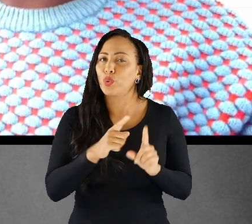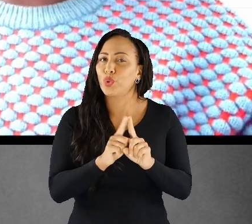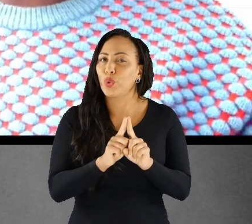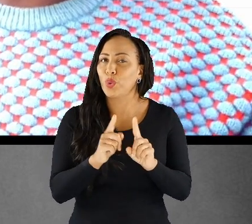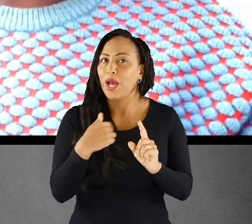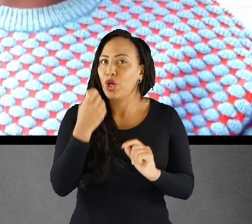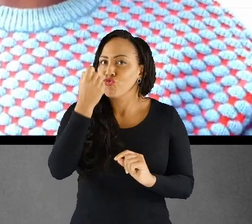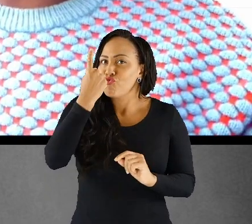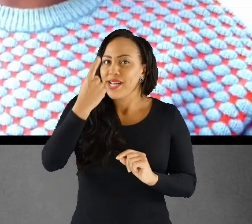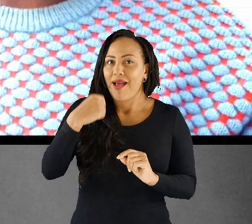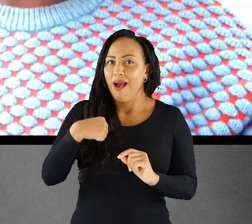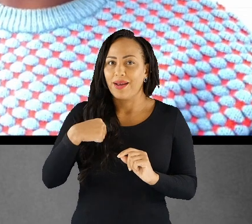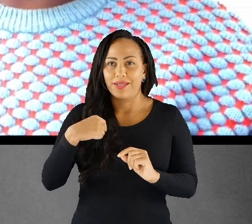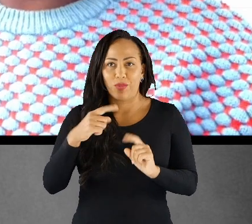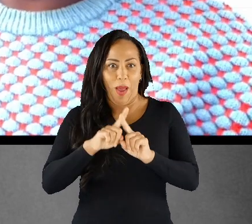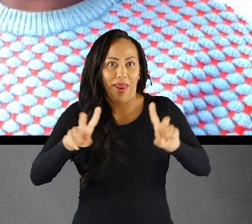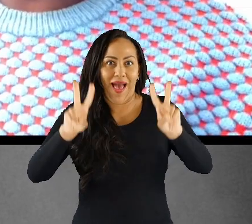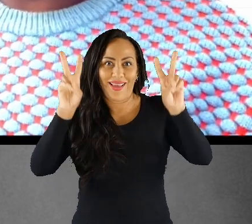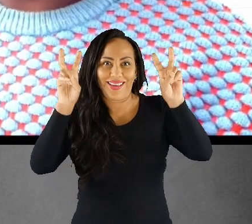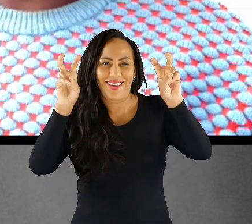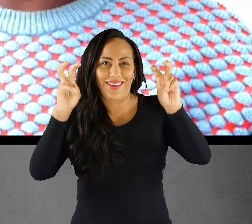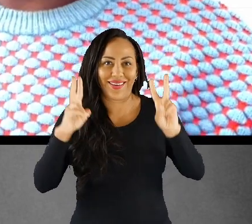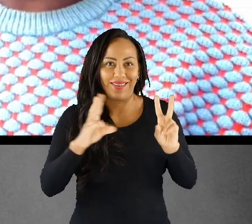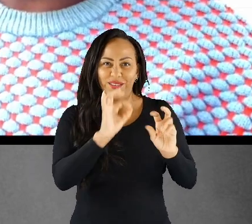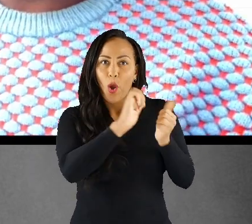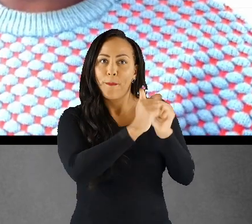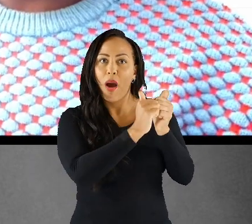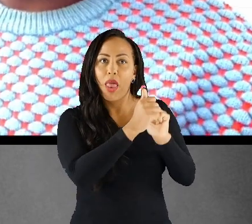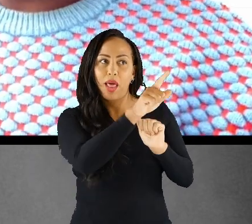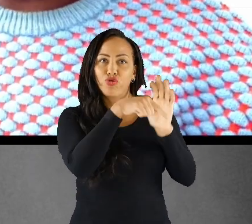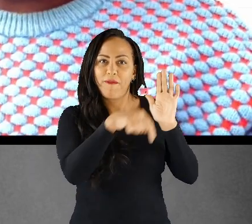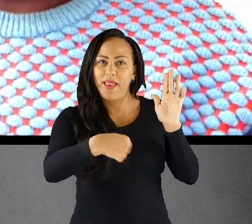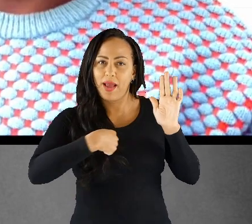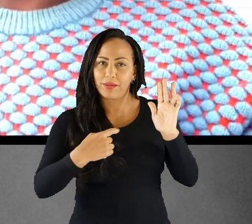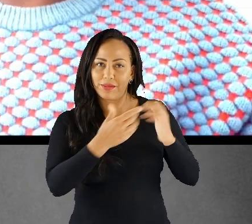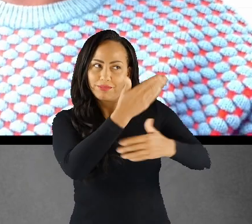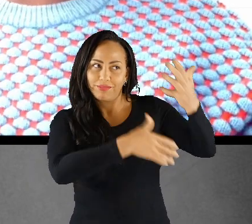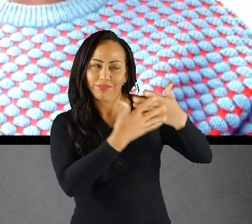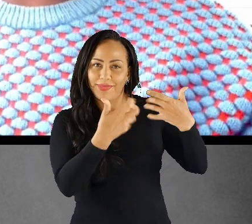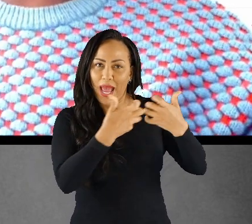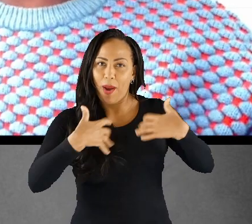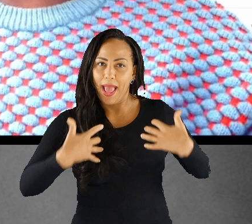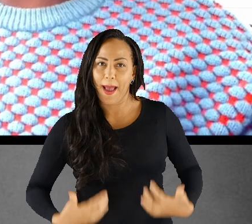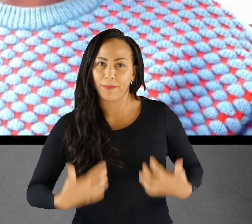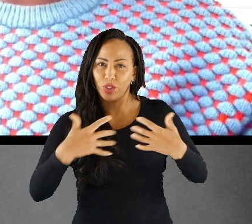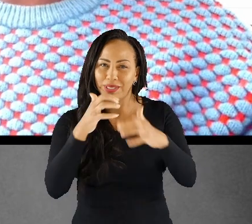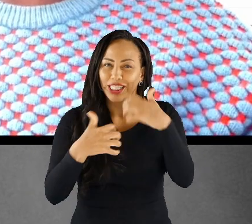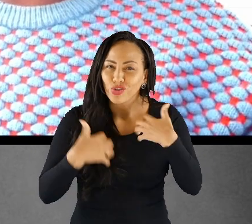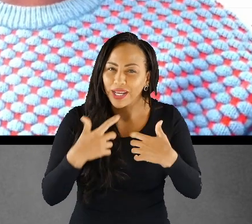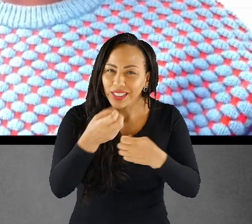don't realise what you're kind of like because you haven't got like a partner going, "You are this." So it's quite interesting you said